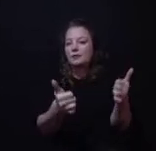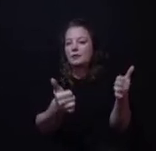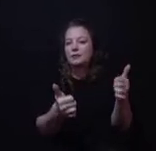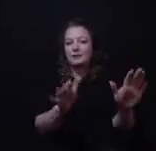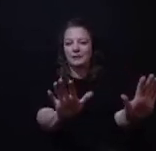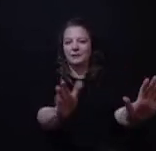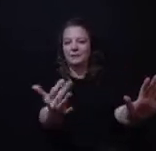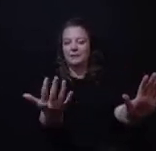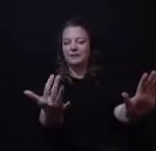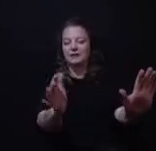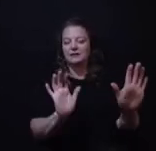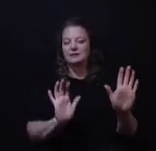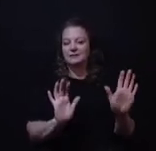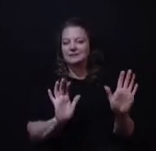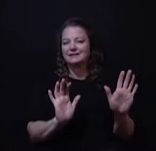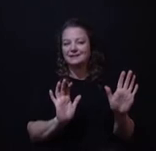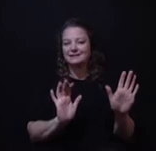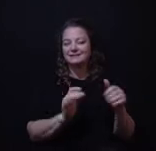Wait.